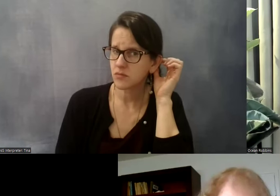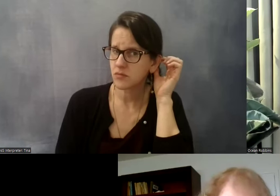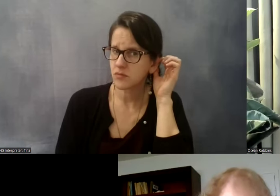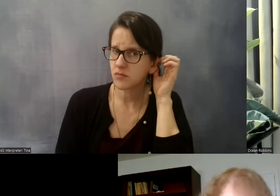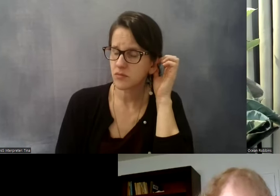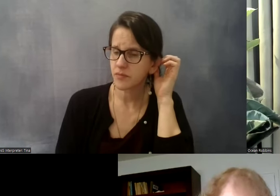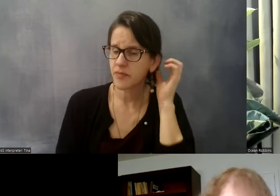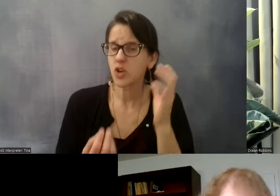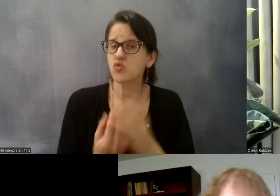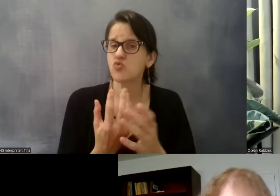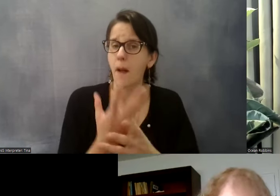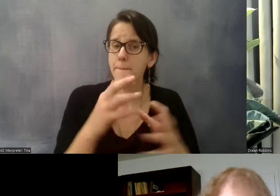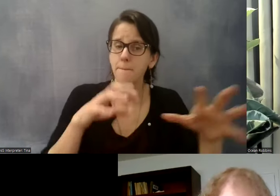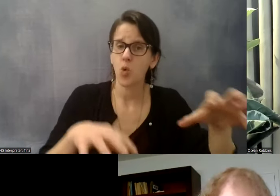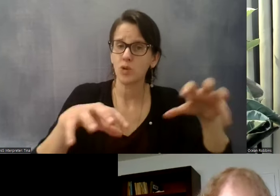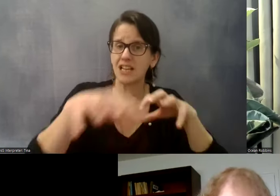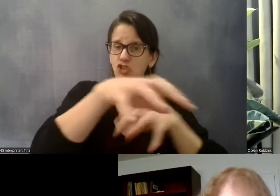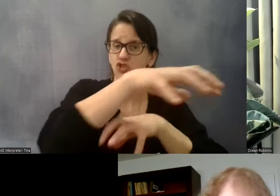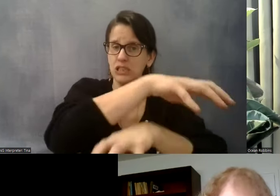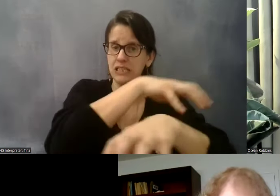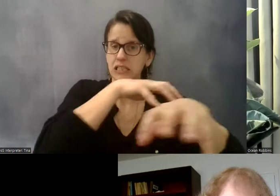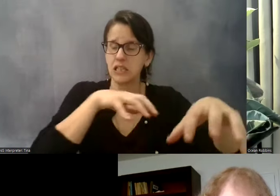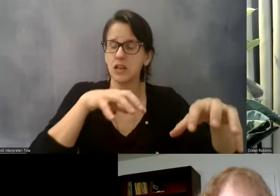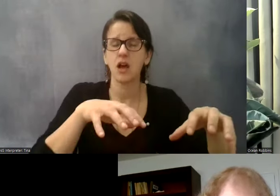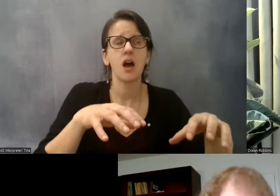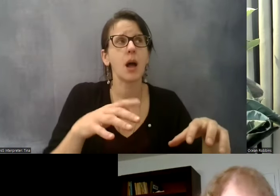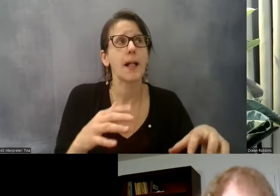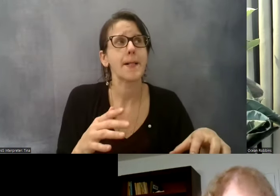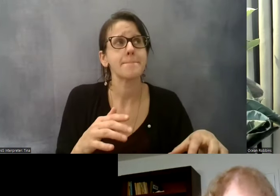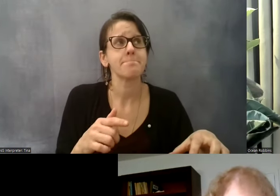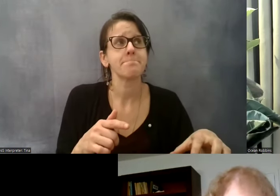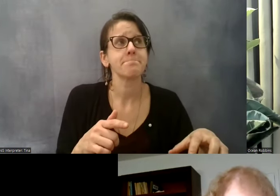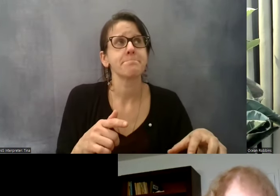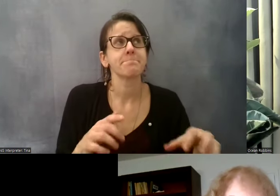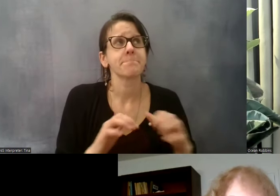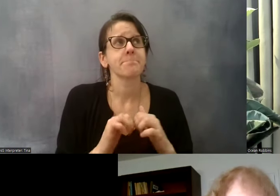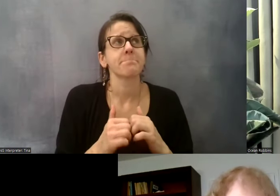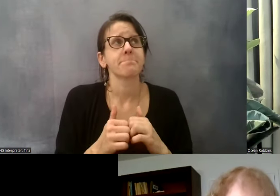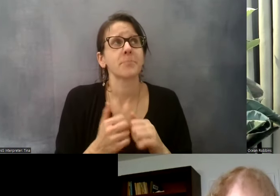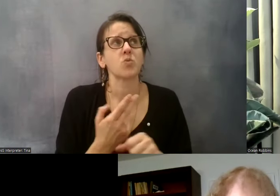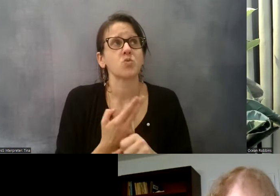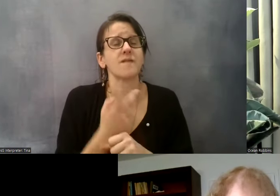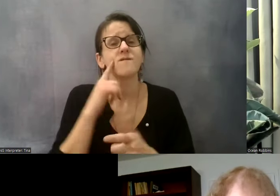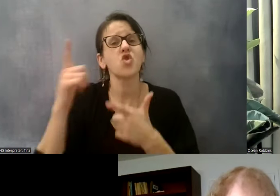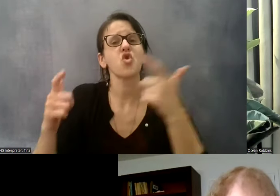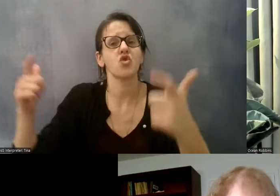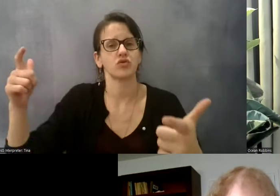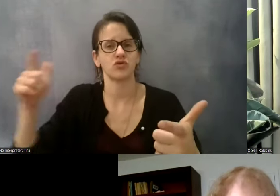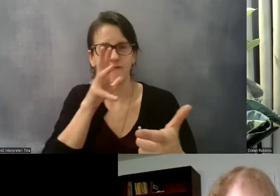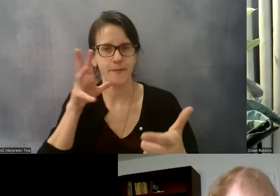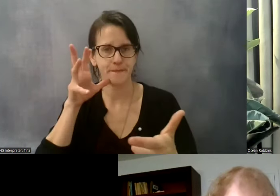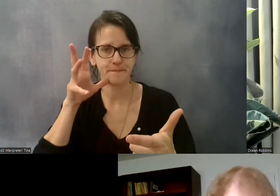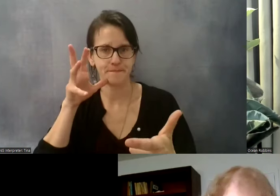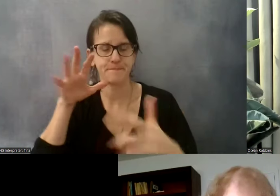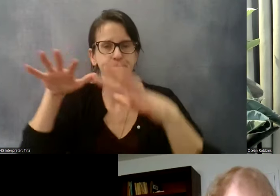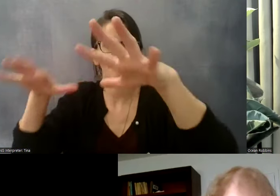crop rotation has important applications in large scale agriculture